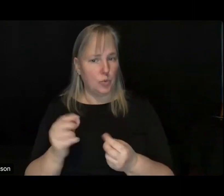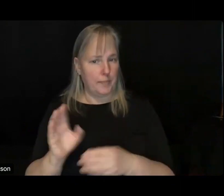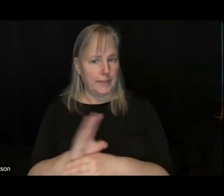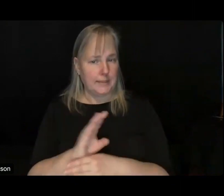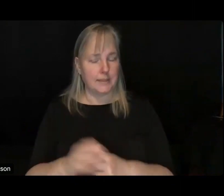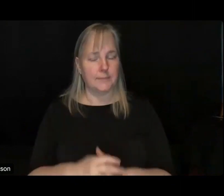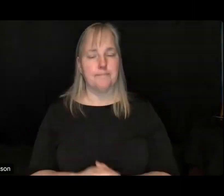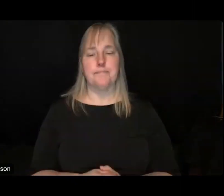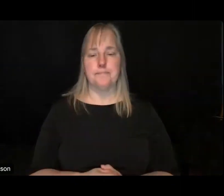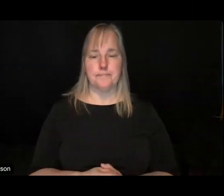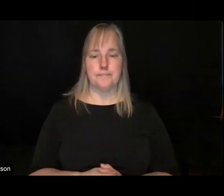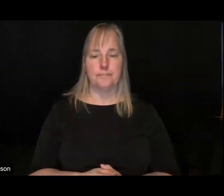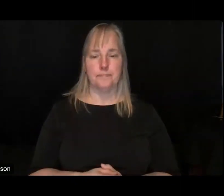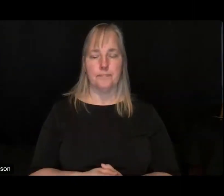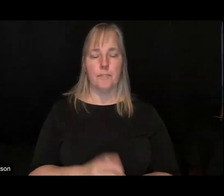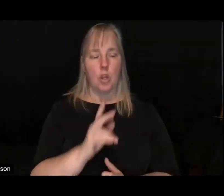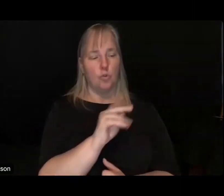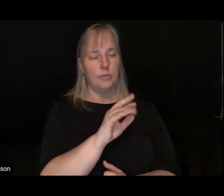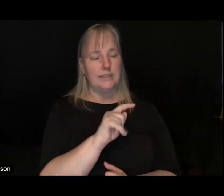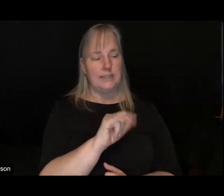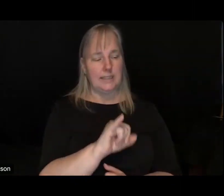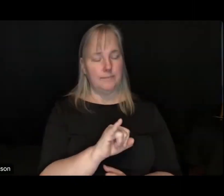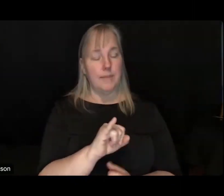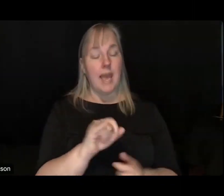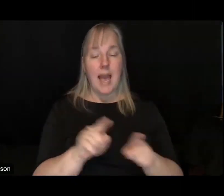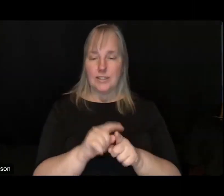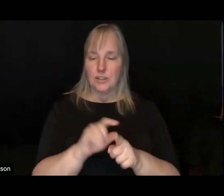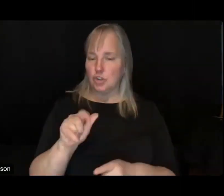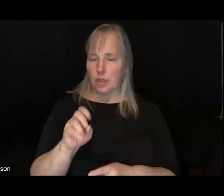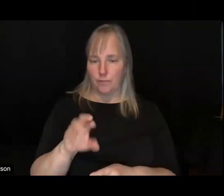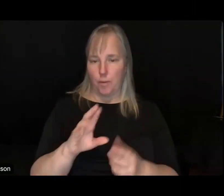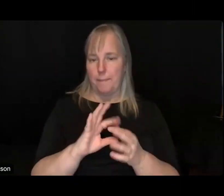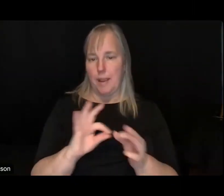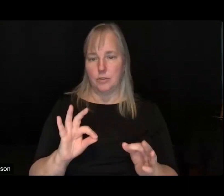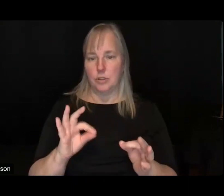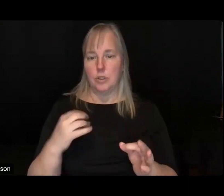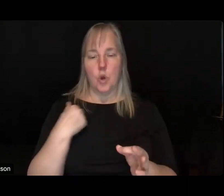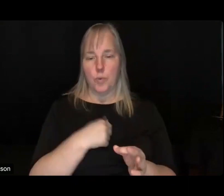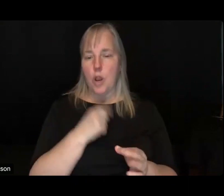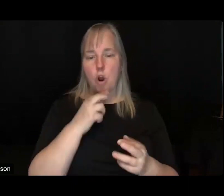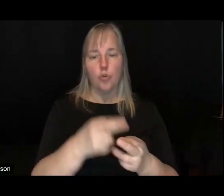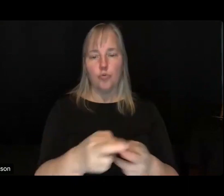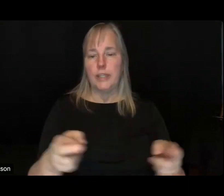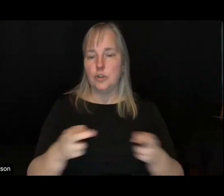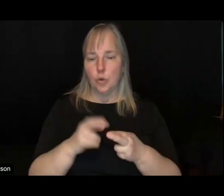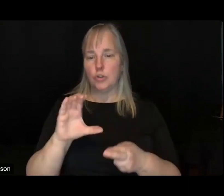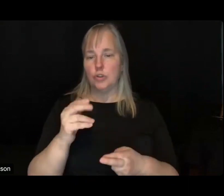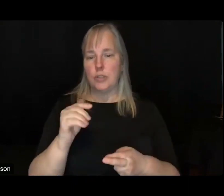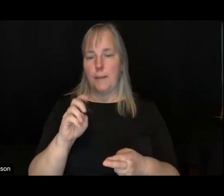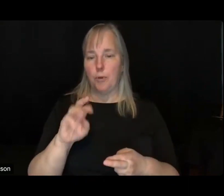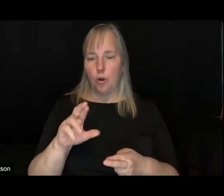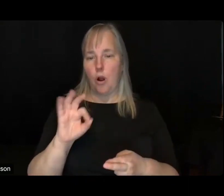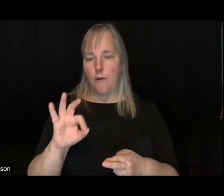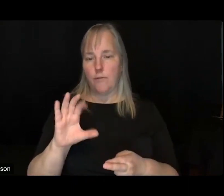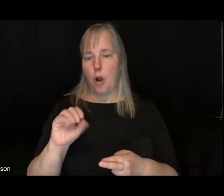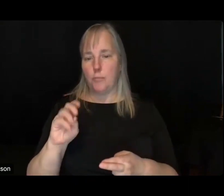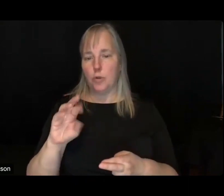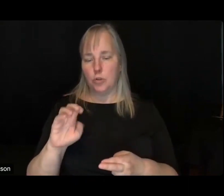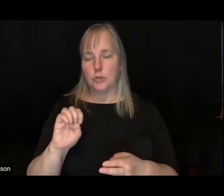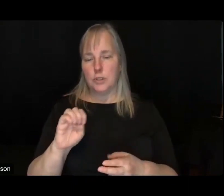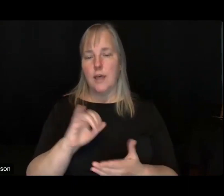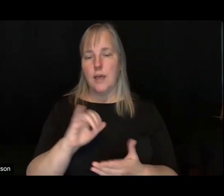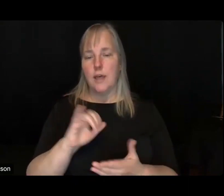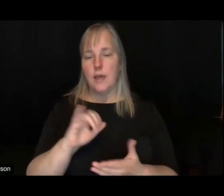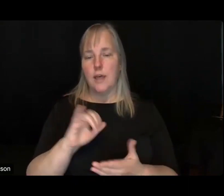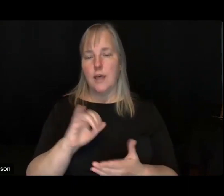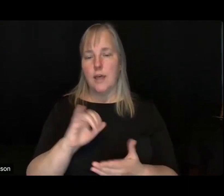Great. Well, as Jennifer mentioned, we are a regional chamber of commerce that covers both Howard County and Anne Arundel